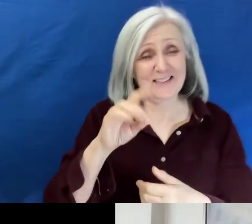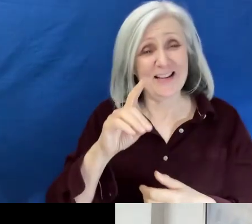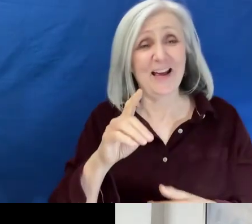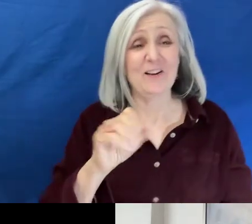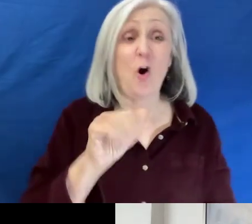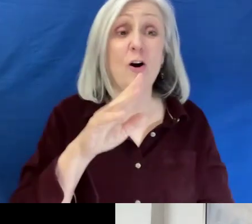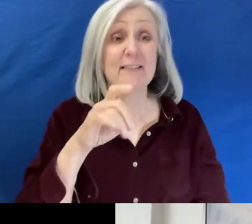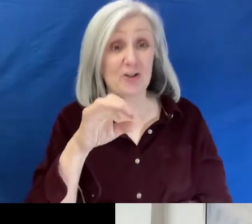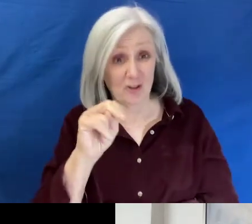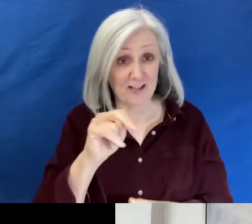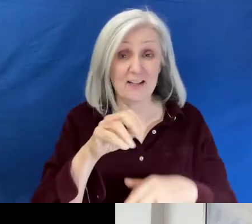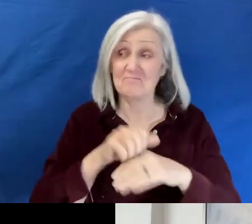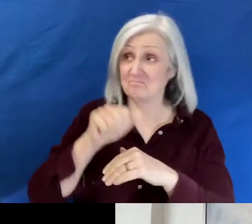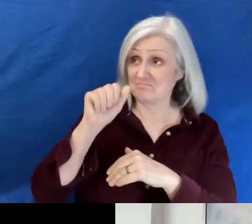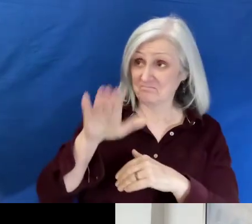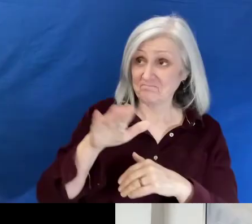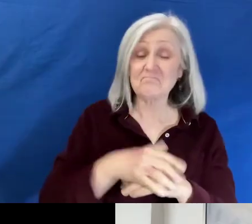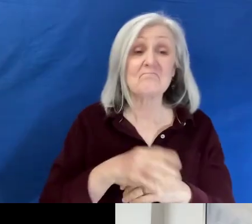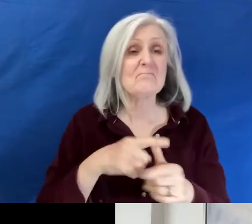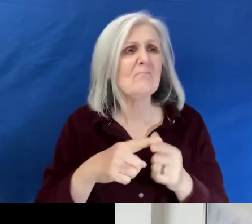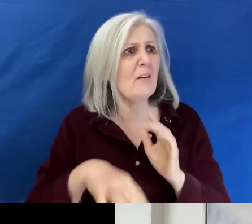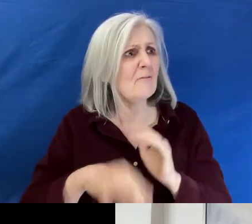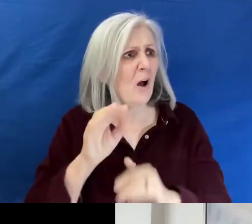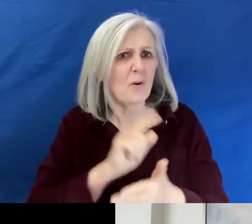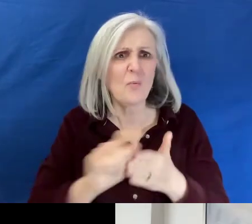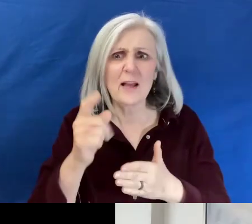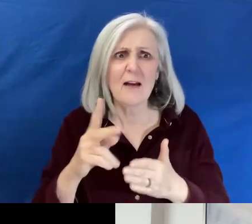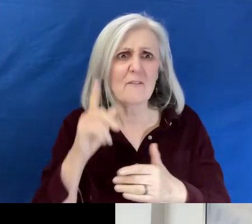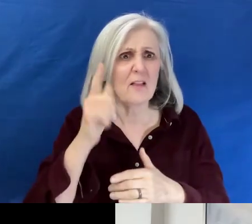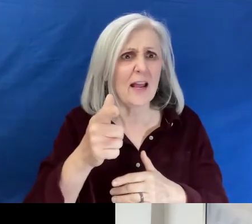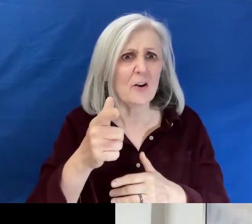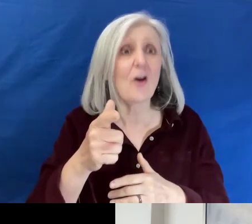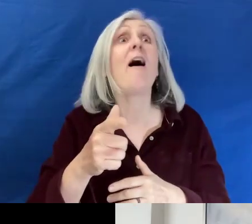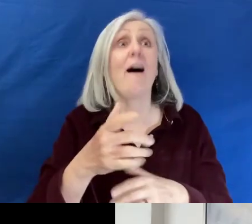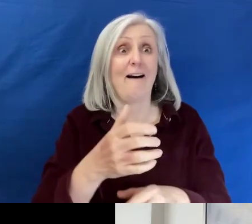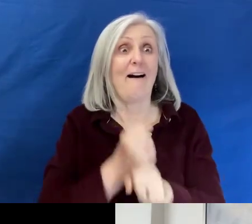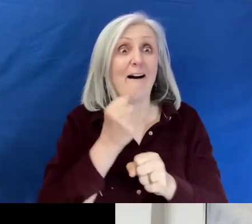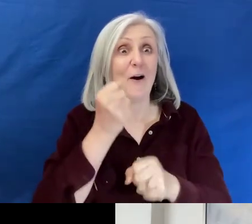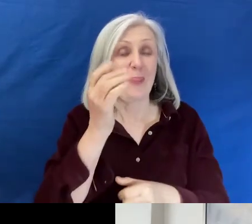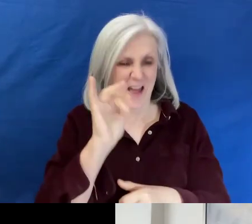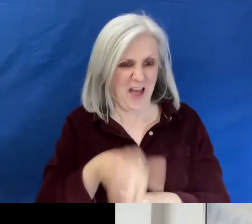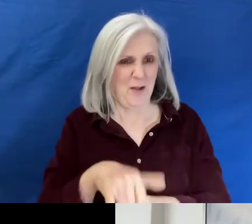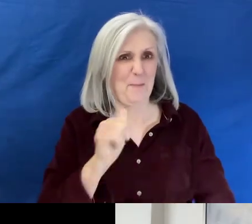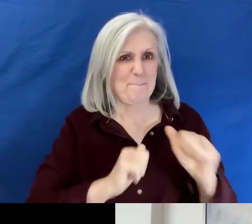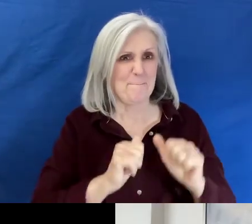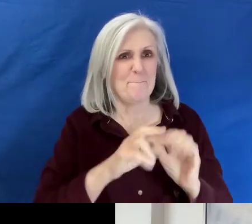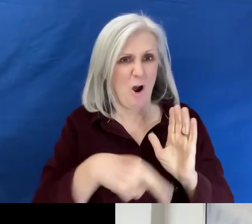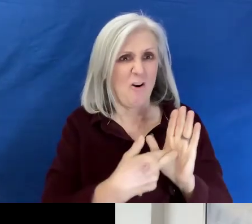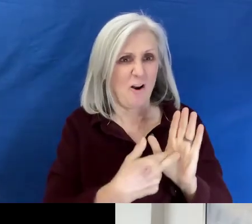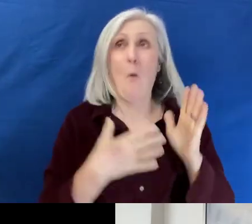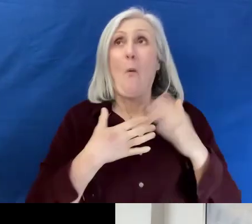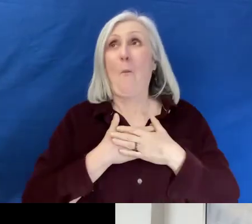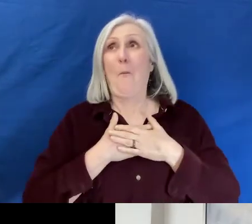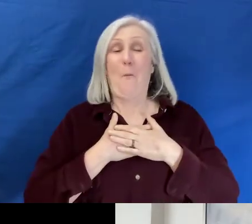I sent it off, and then found out, I think it was like maybe a week and a half later that I booked the part, which I was like, oh my gosh. Um, and